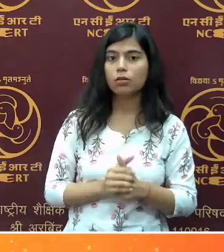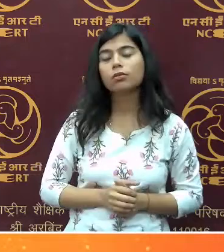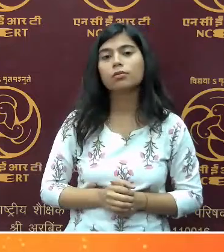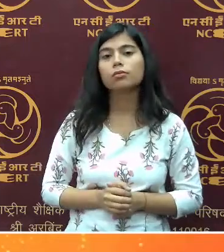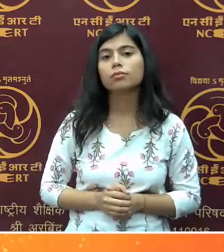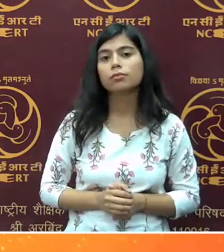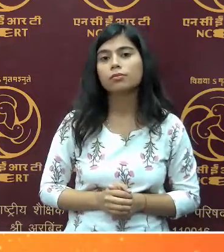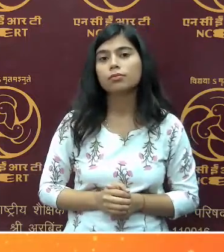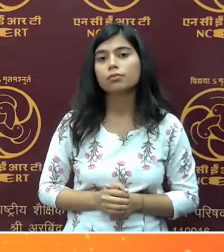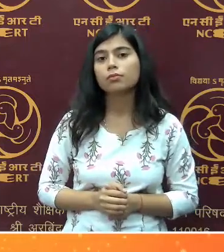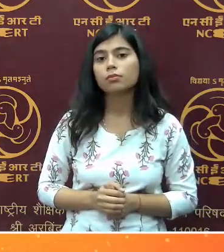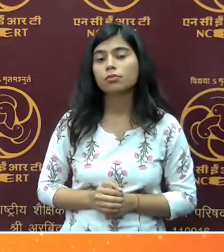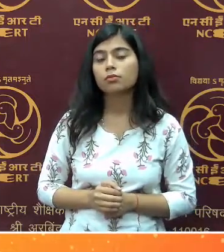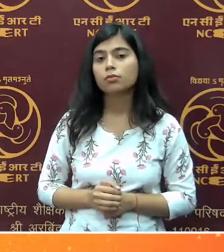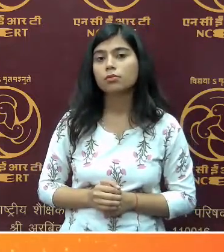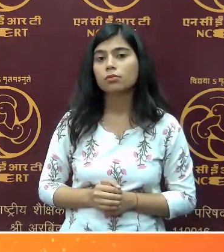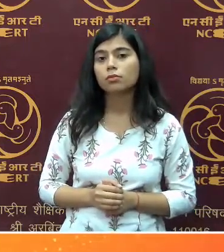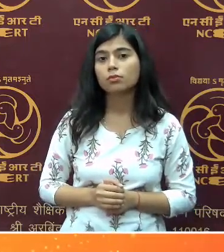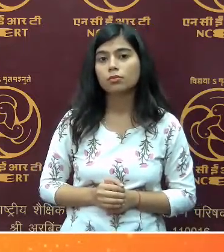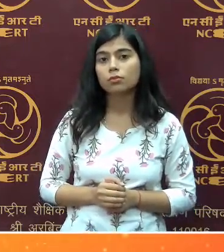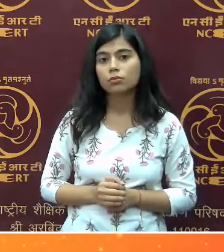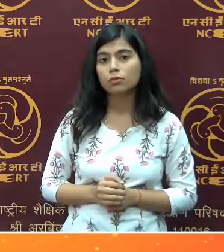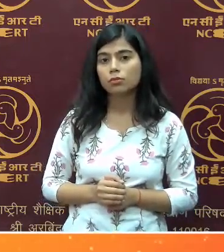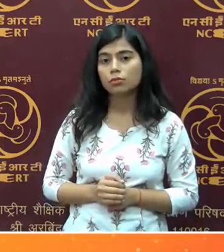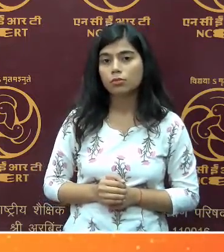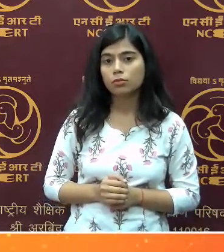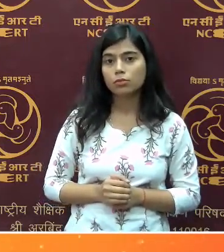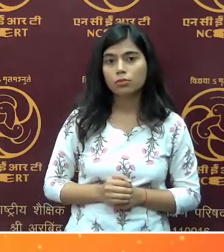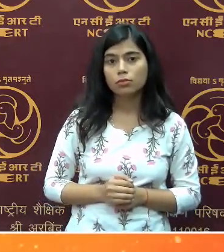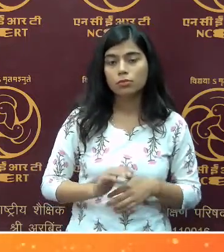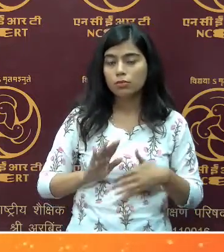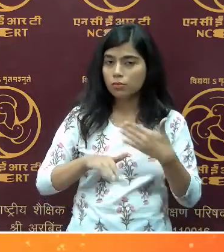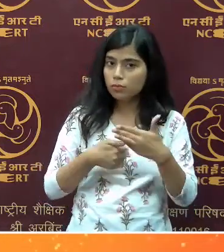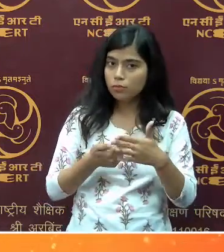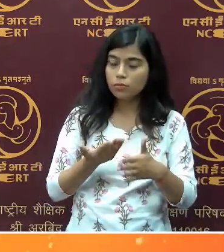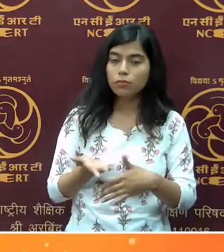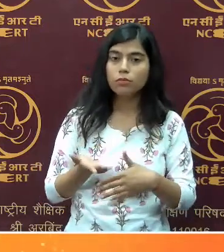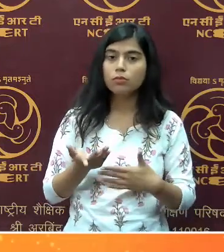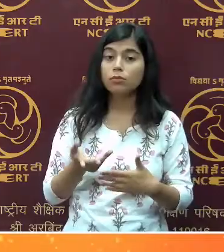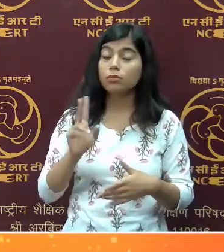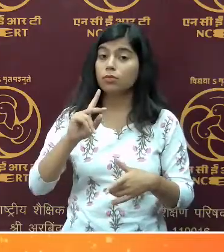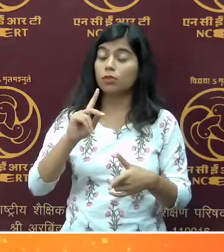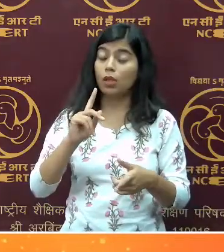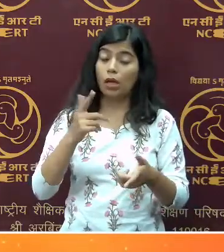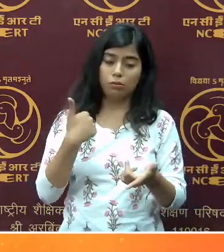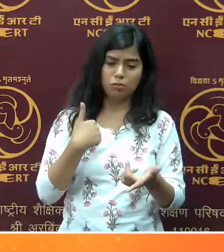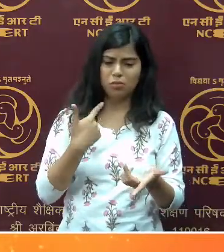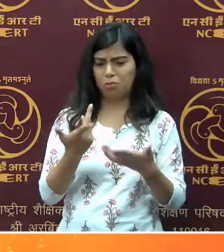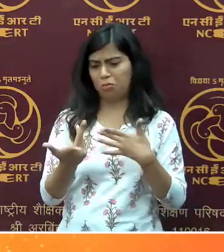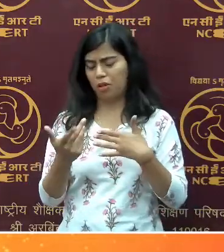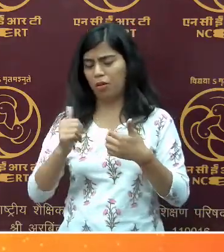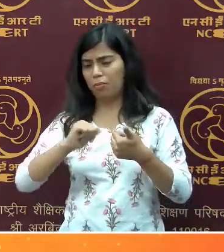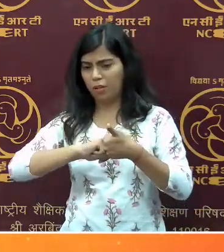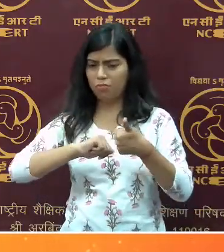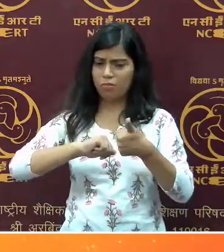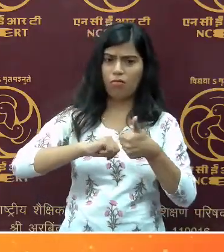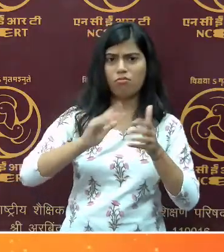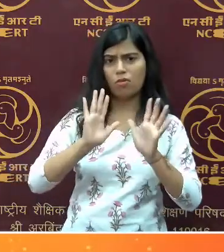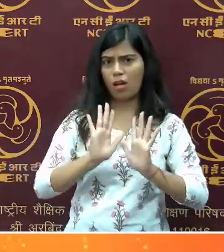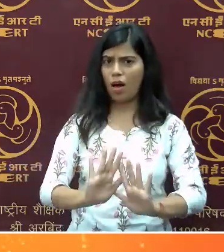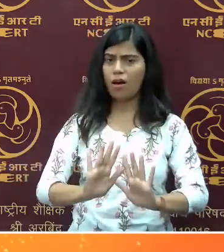law can be introduced, and later on there are judgments also in Supreme Court has